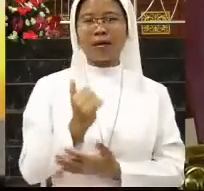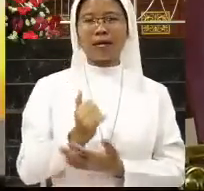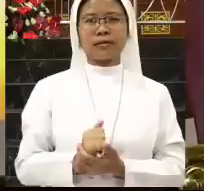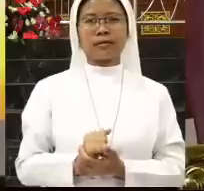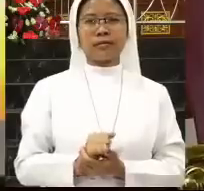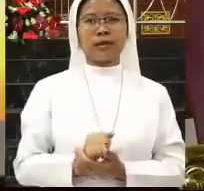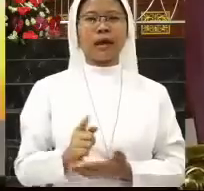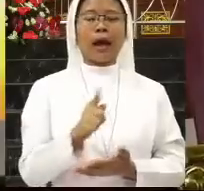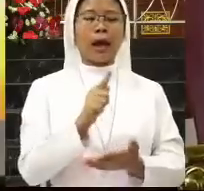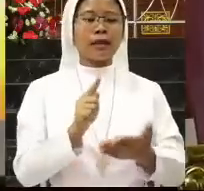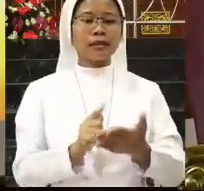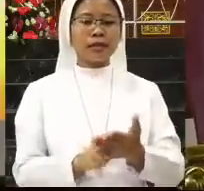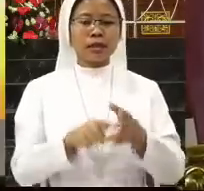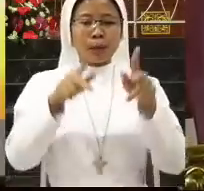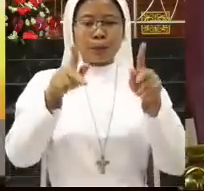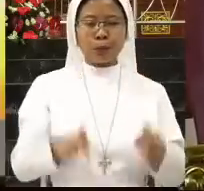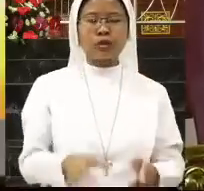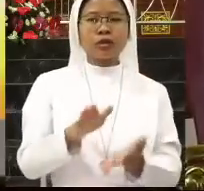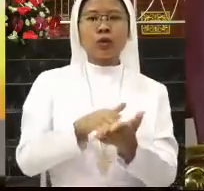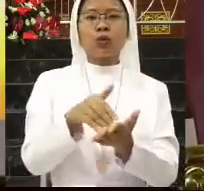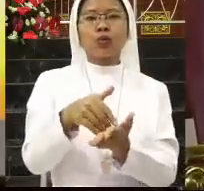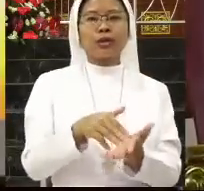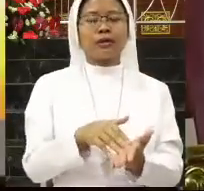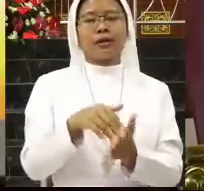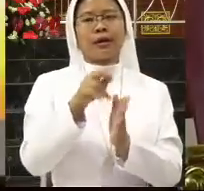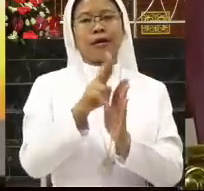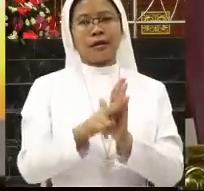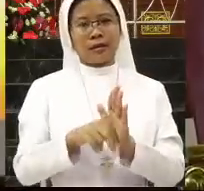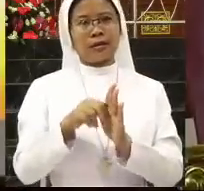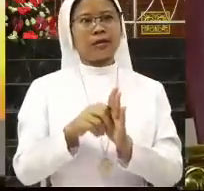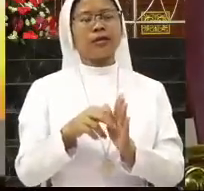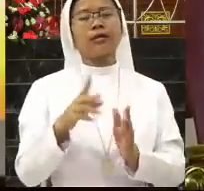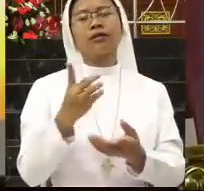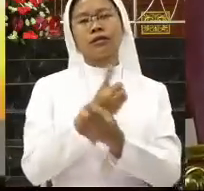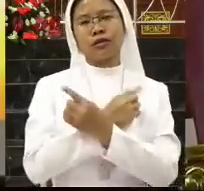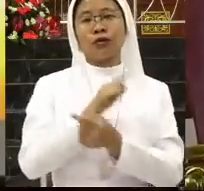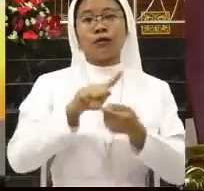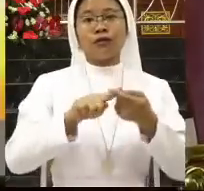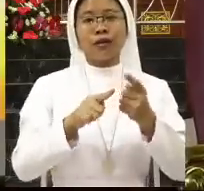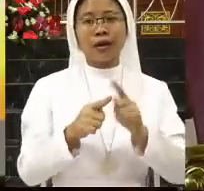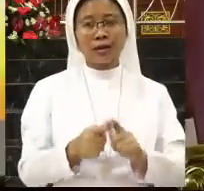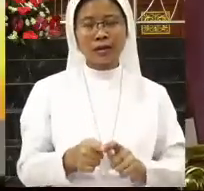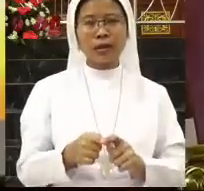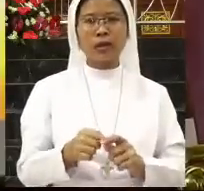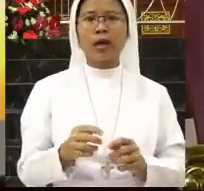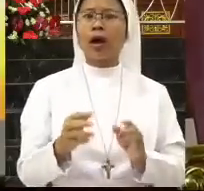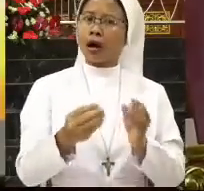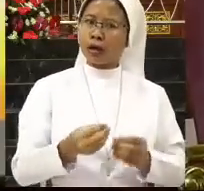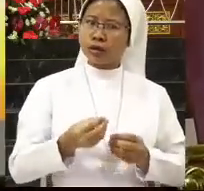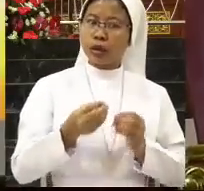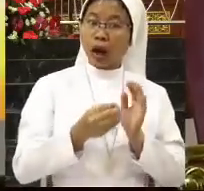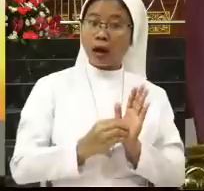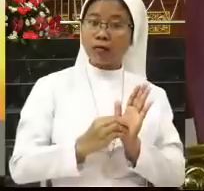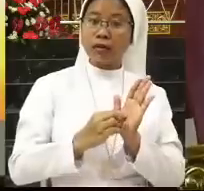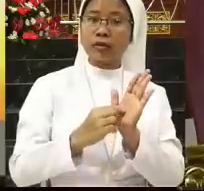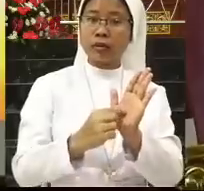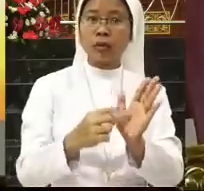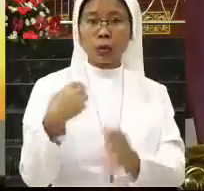And these human frailties, dear friends, are concretely exposed or